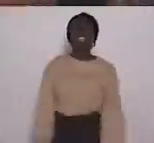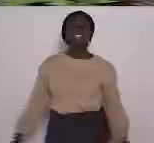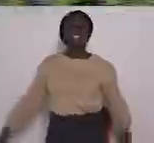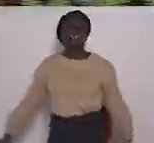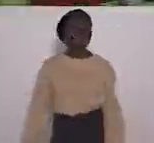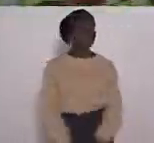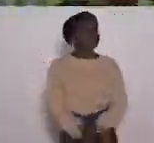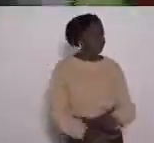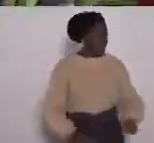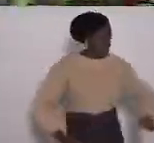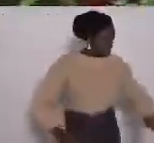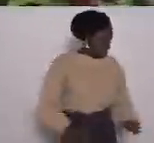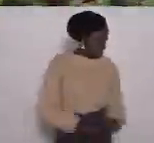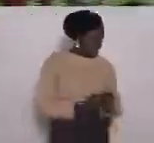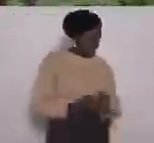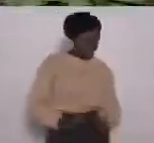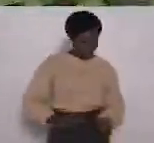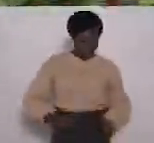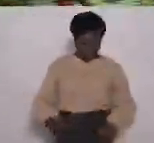forward